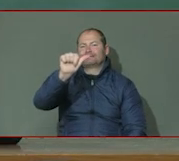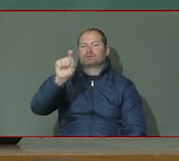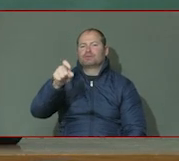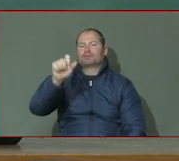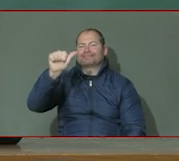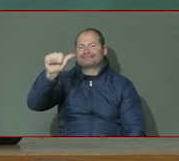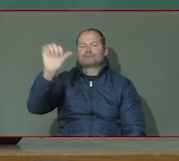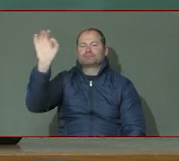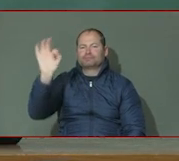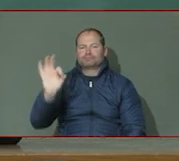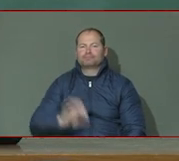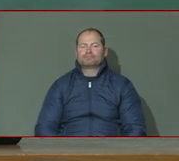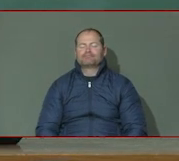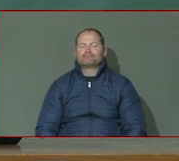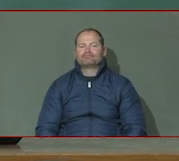6.6%.